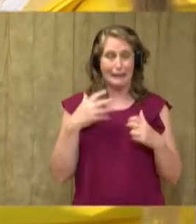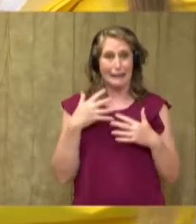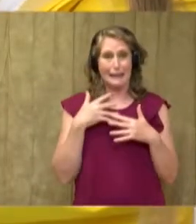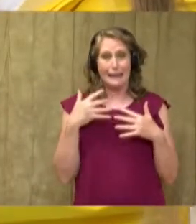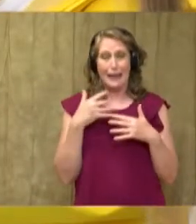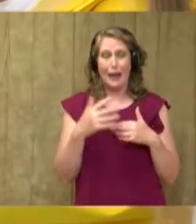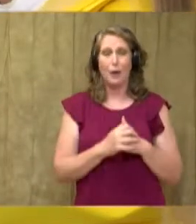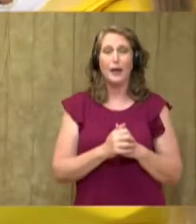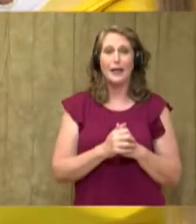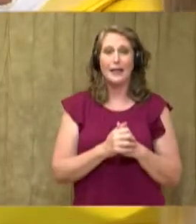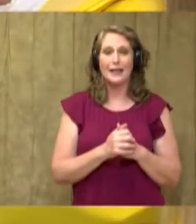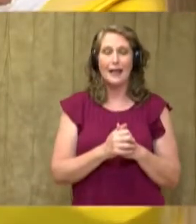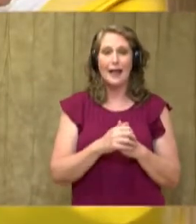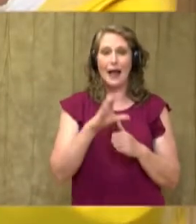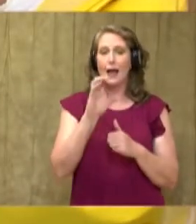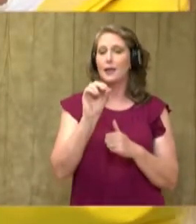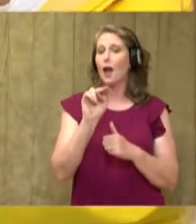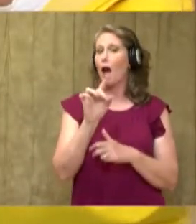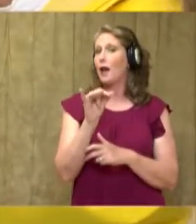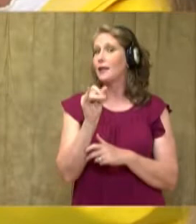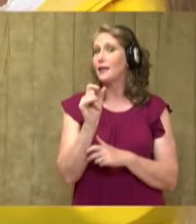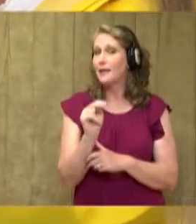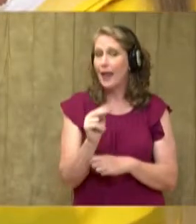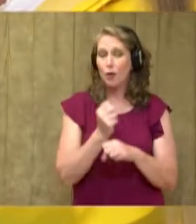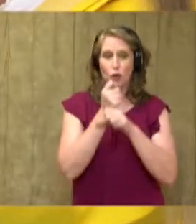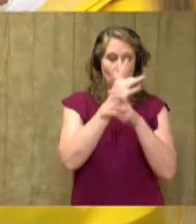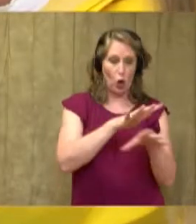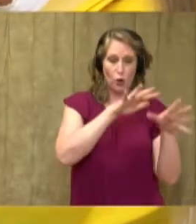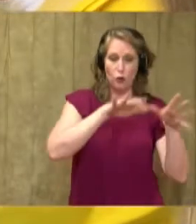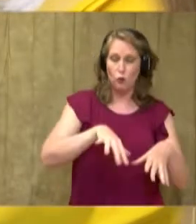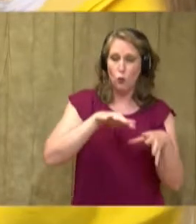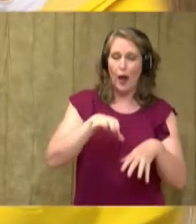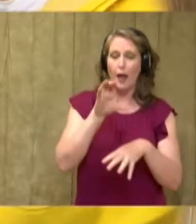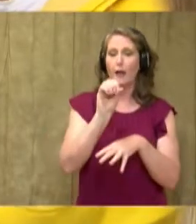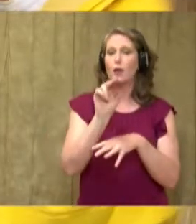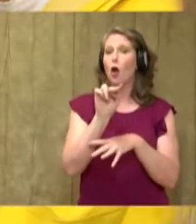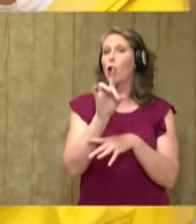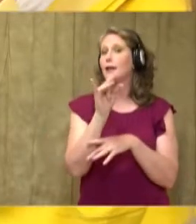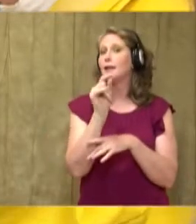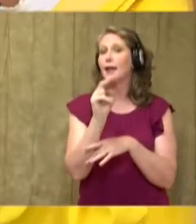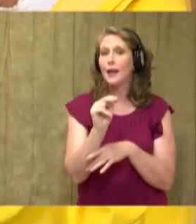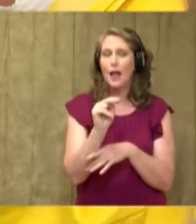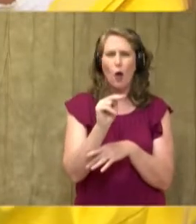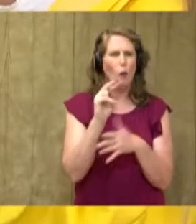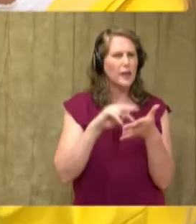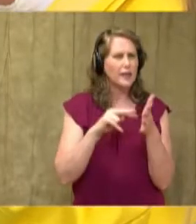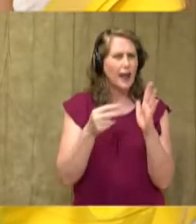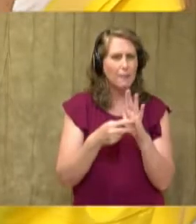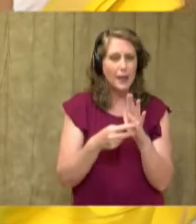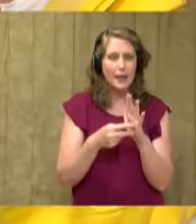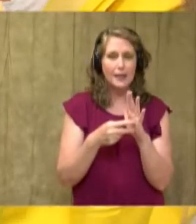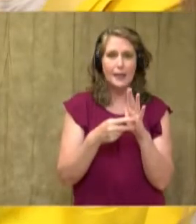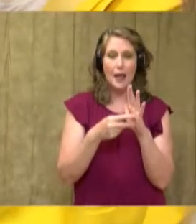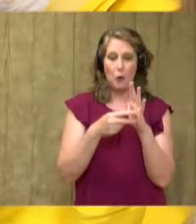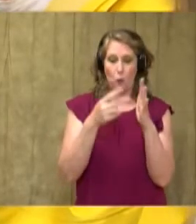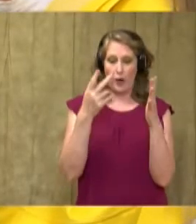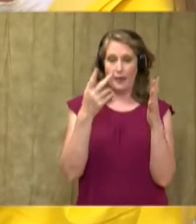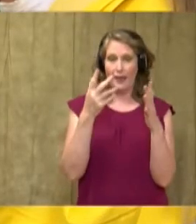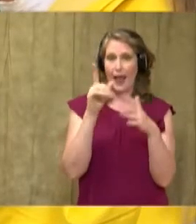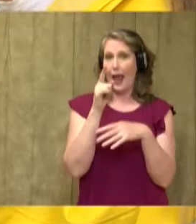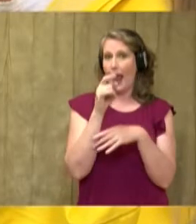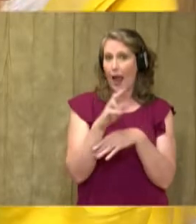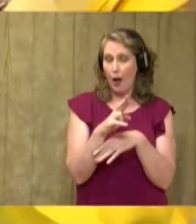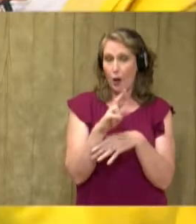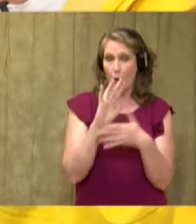scarier. Condensation causes rain, and condensation is when the moist, warm air, so when the warm